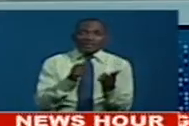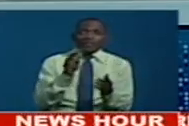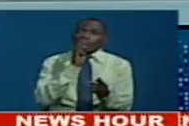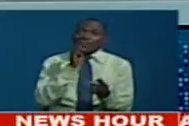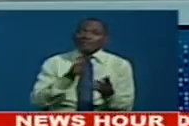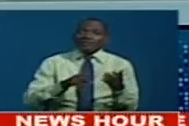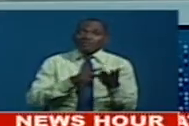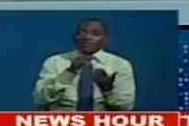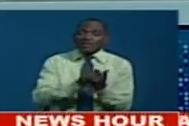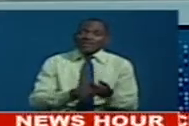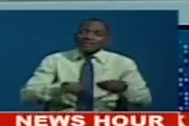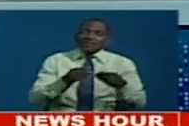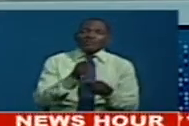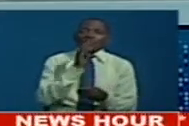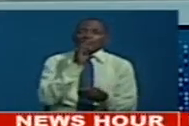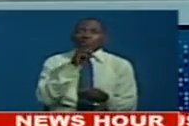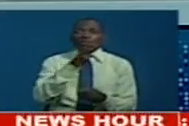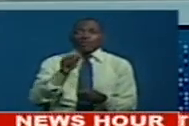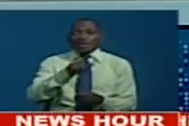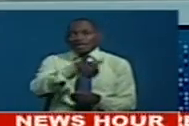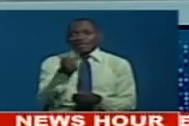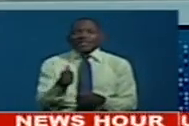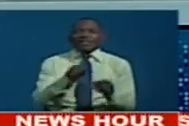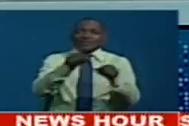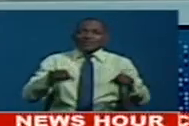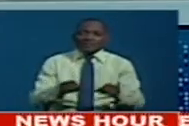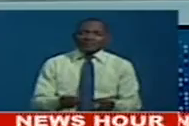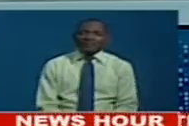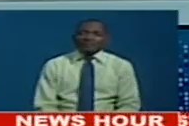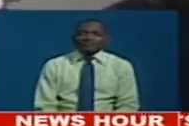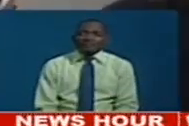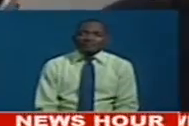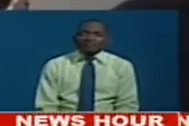will supply water to Wa and the Wa West district.